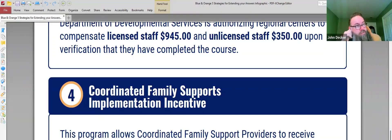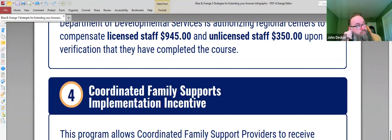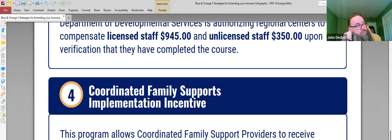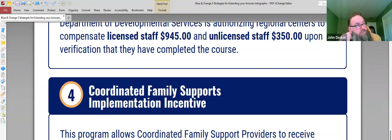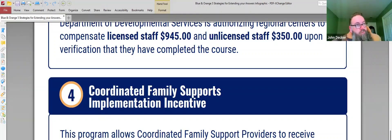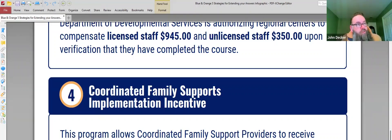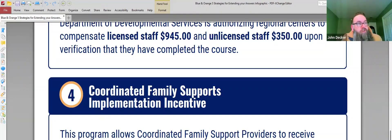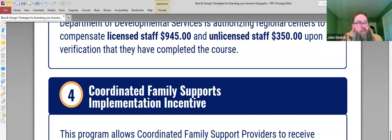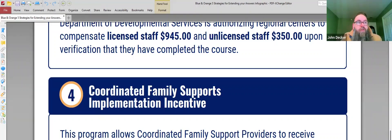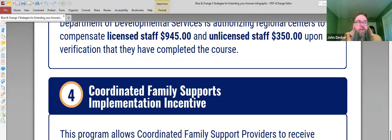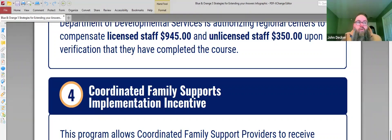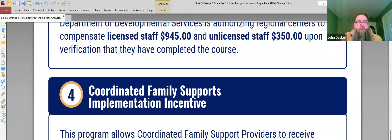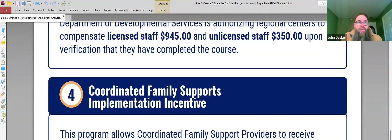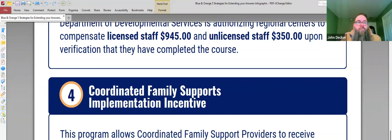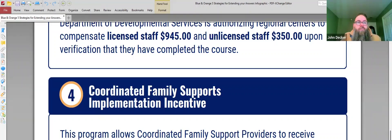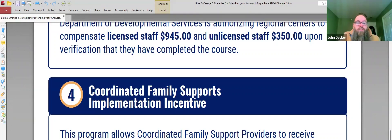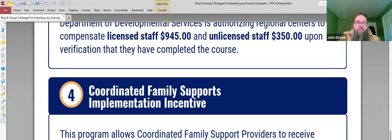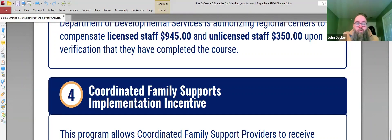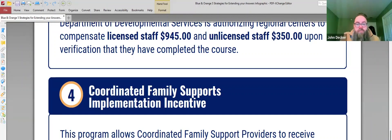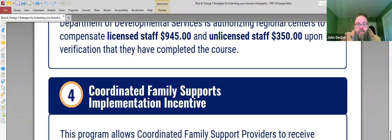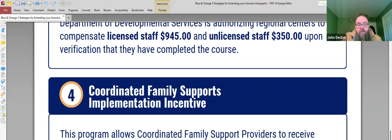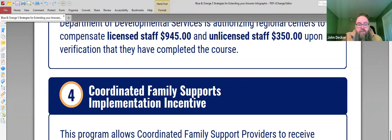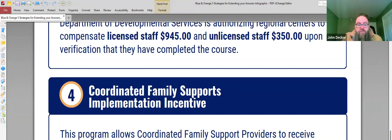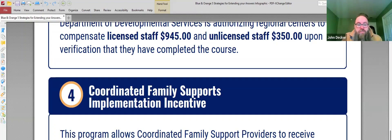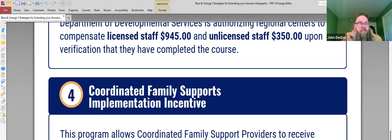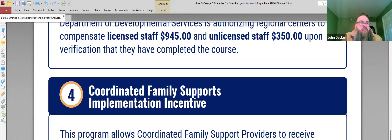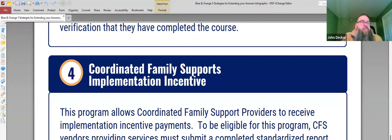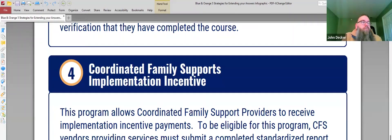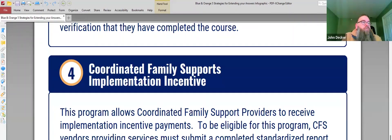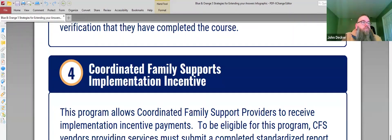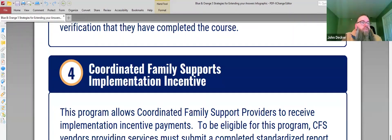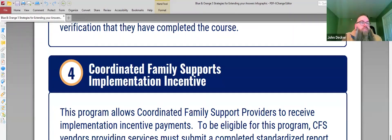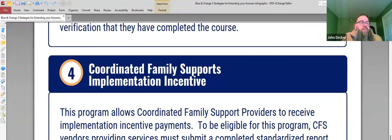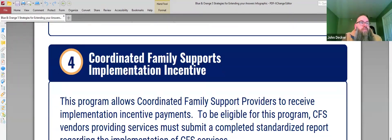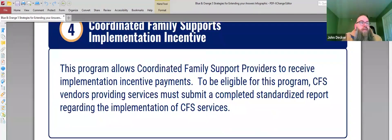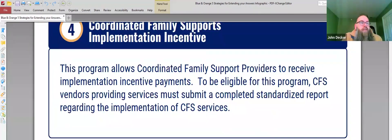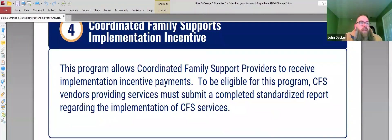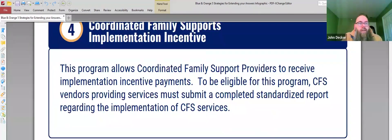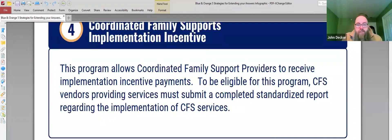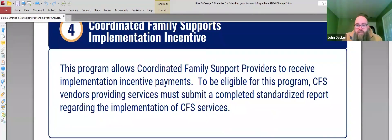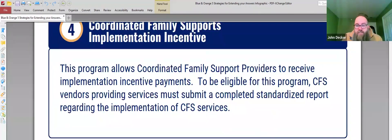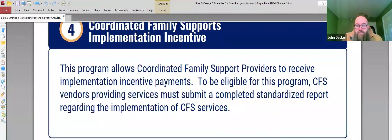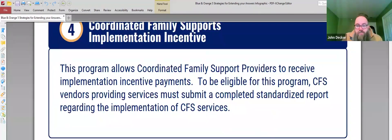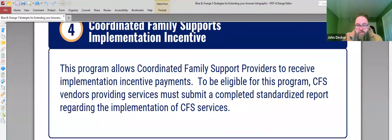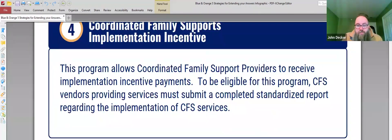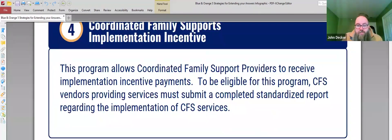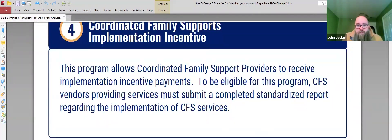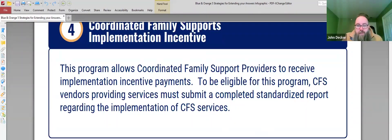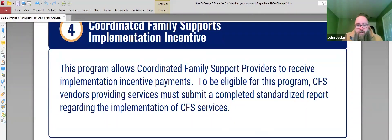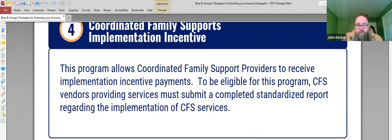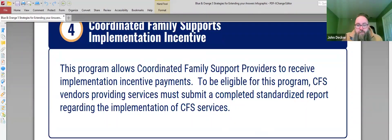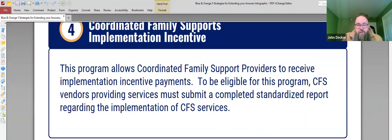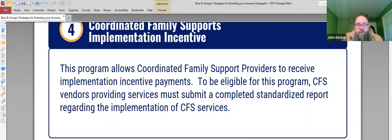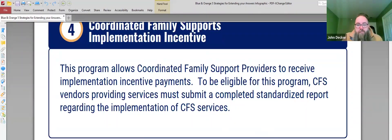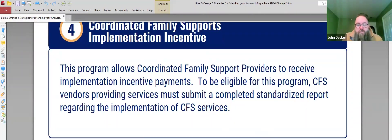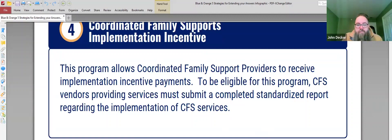as well. And for those of you that are doing coordinated family supports and are interested in further discussions about that, I think Jason, you're still the person